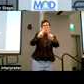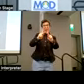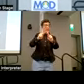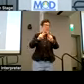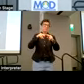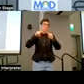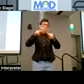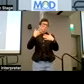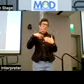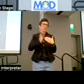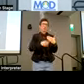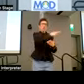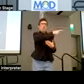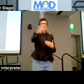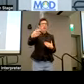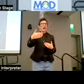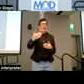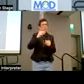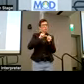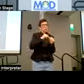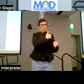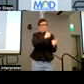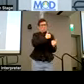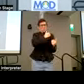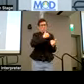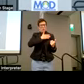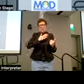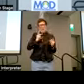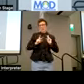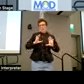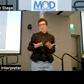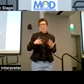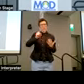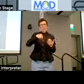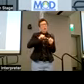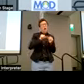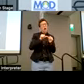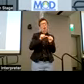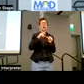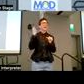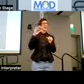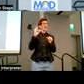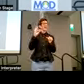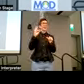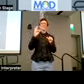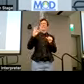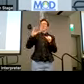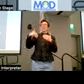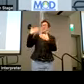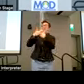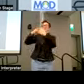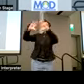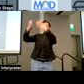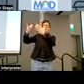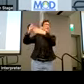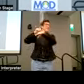done. You need to keep us honest. You need to drive this. And we will make sure that when we follow up with this new group and we have this